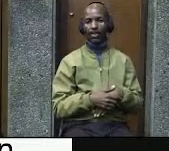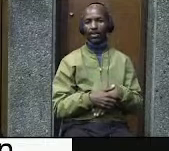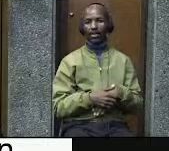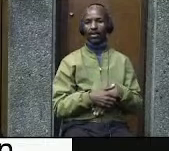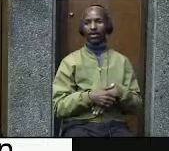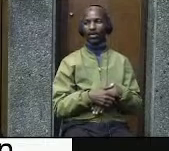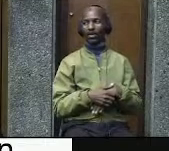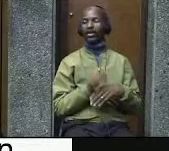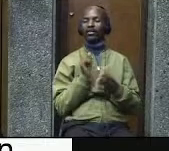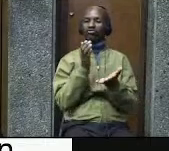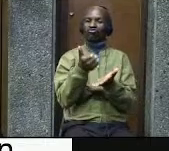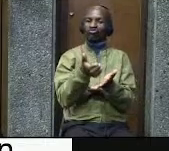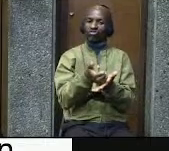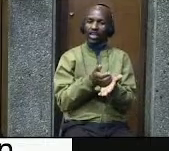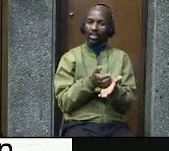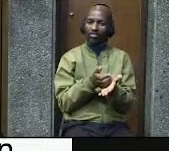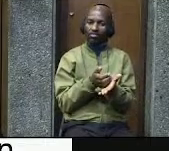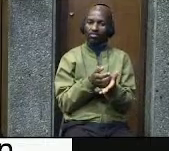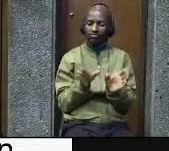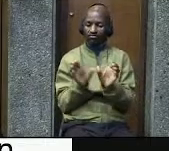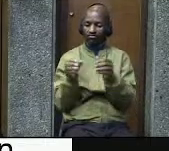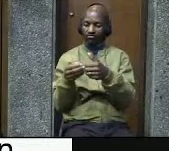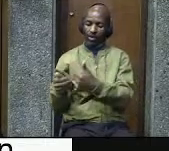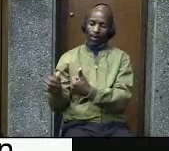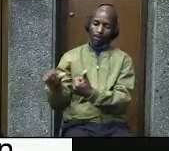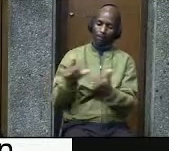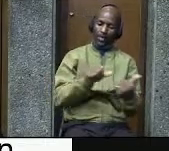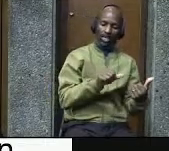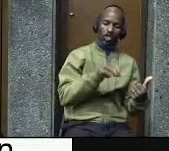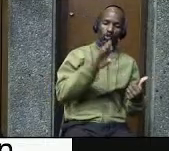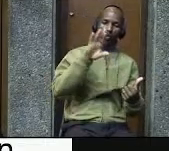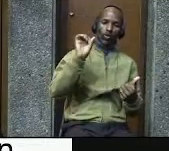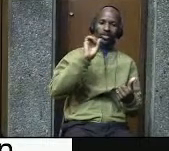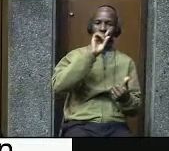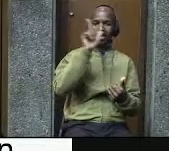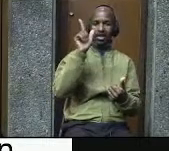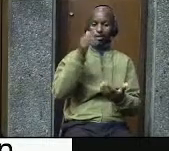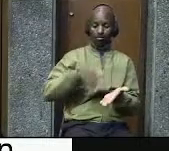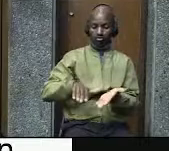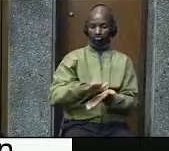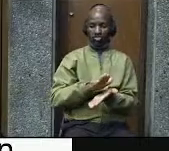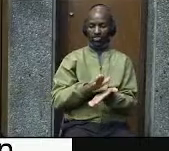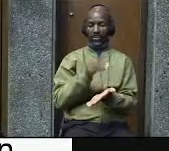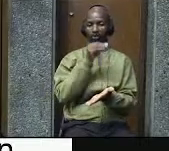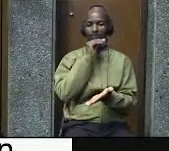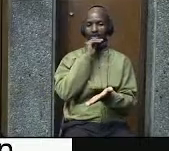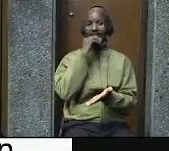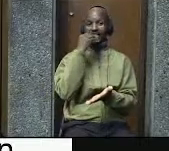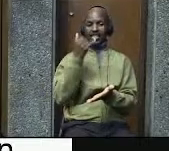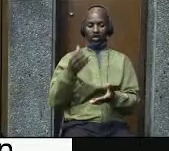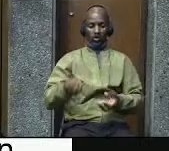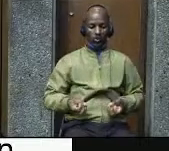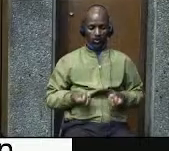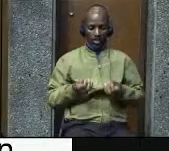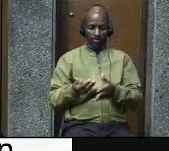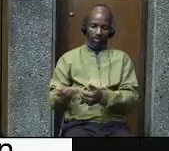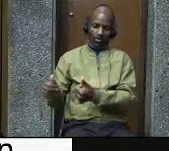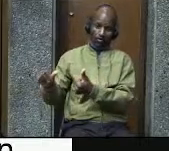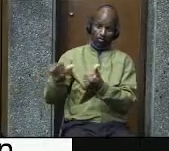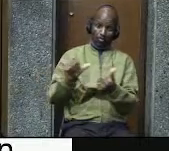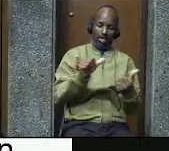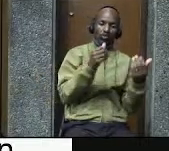it restores the parties back to their original positions. In other words, you are given back your